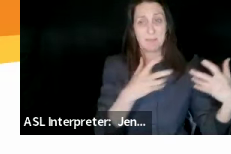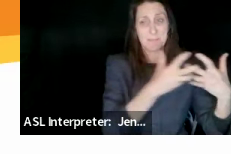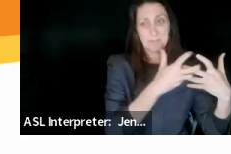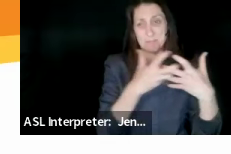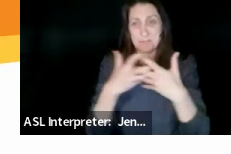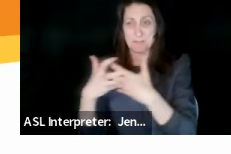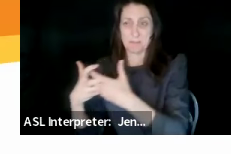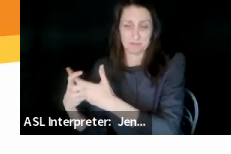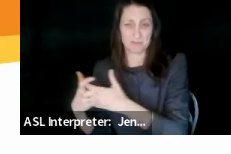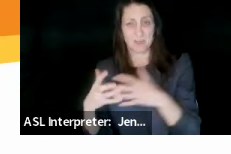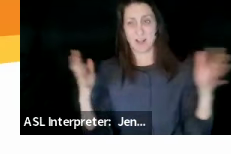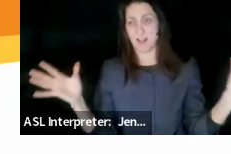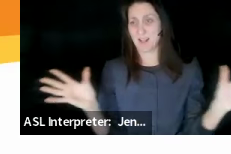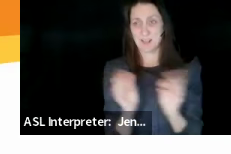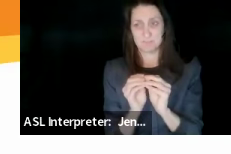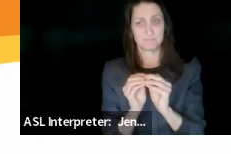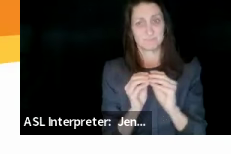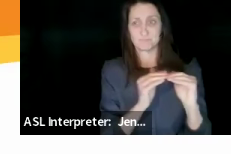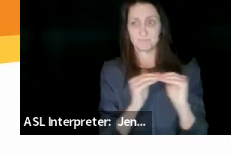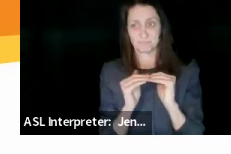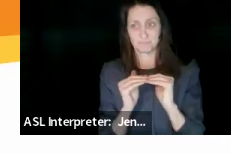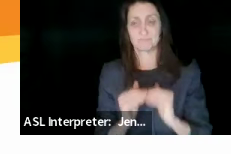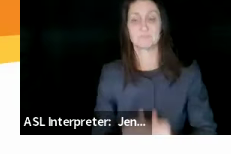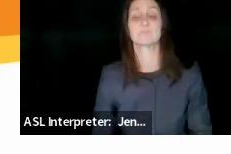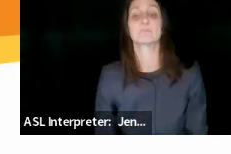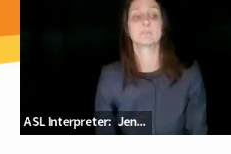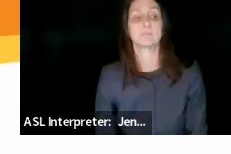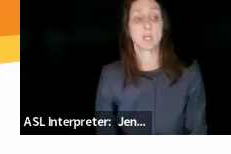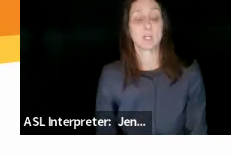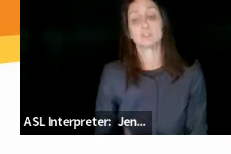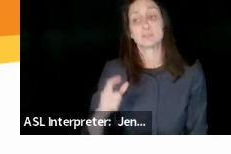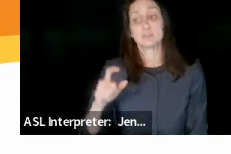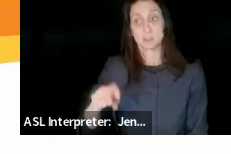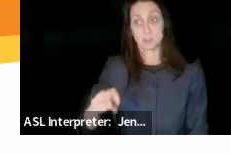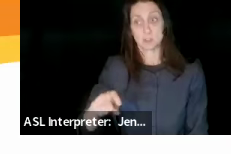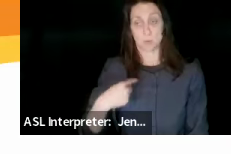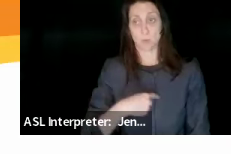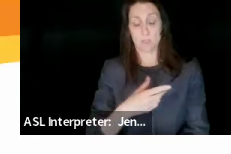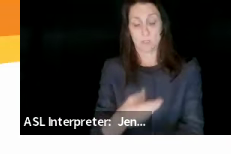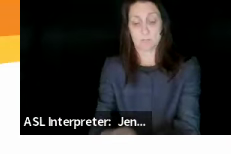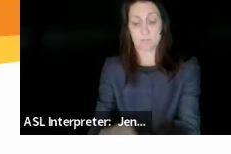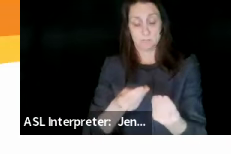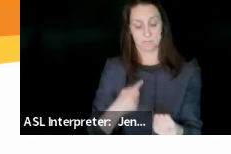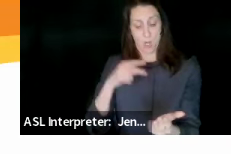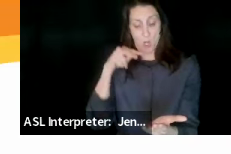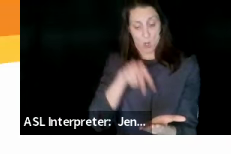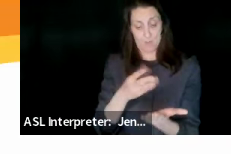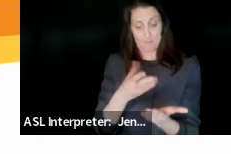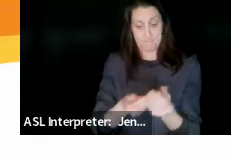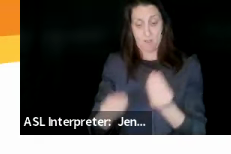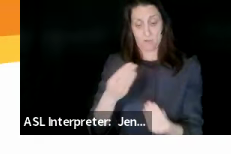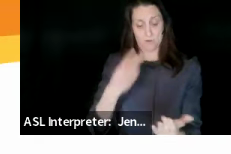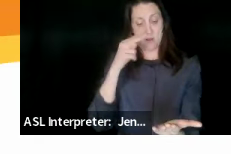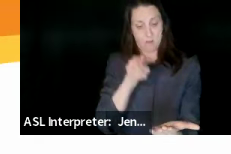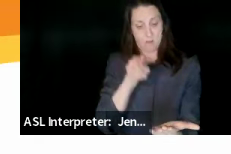the costs that is associated with them. In other words, we should be able to look at your budget and easily understand how each